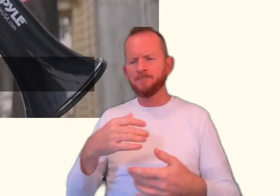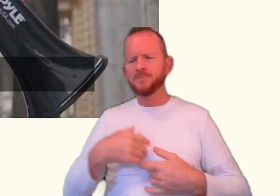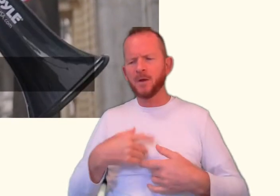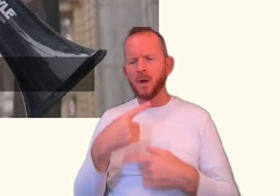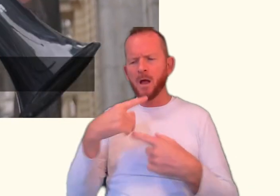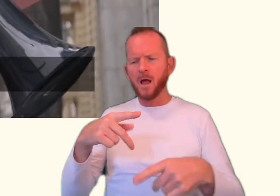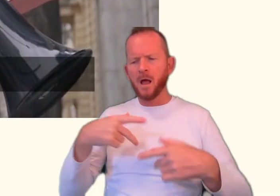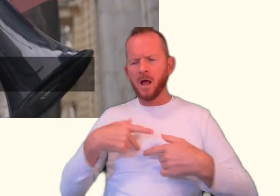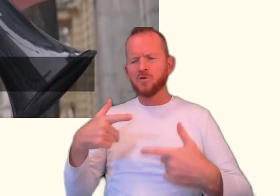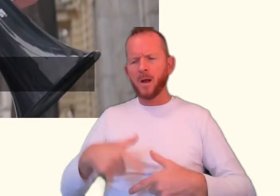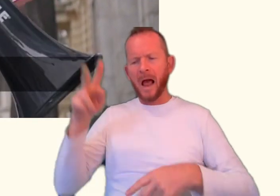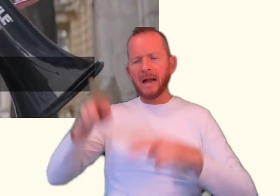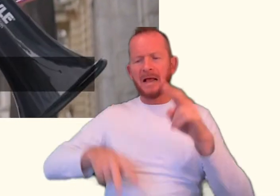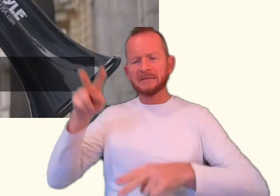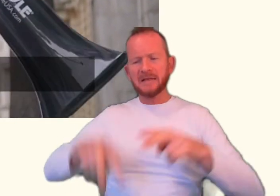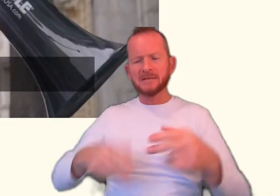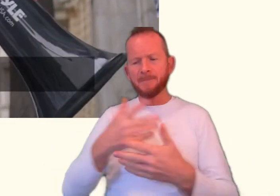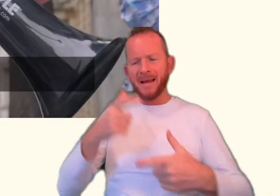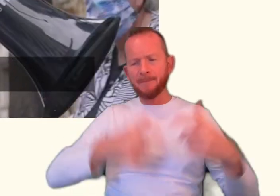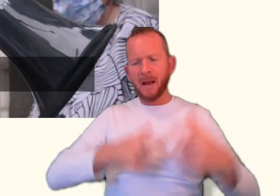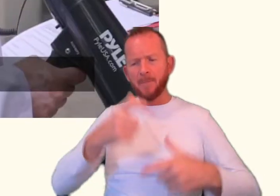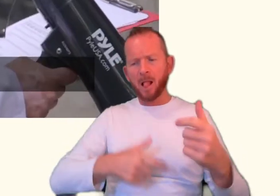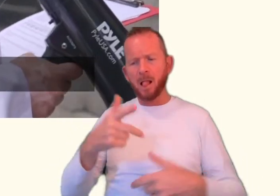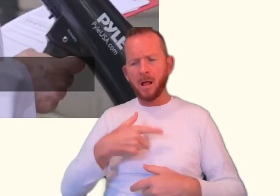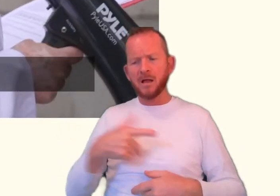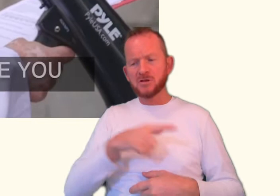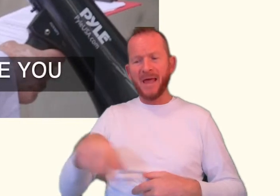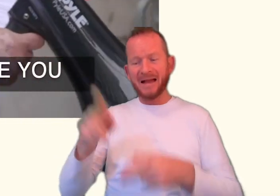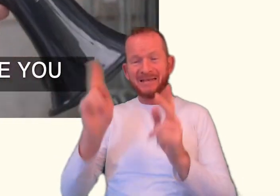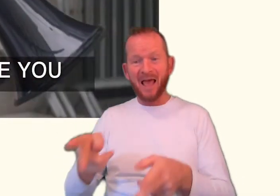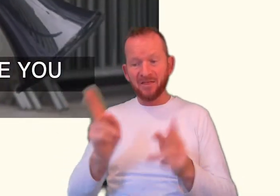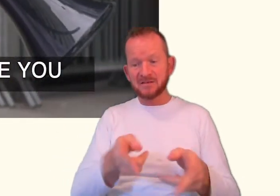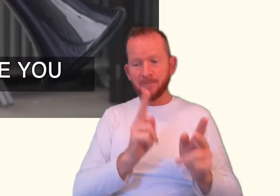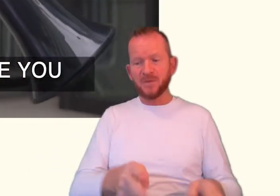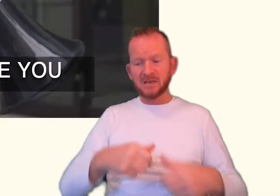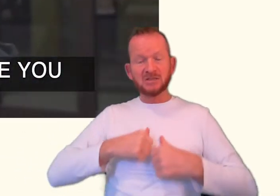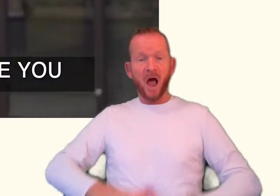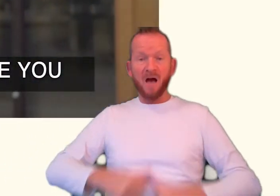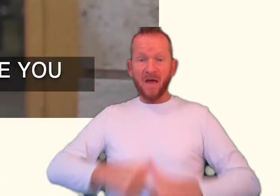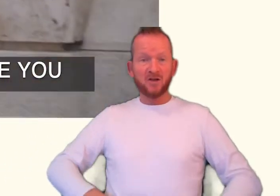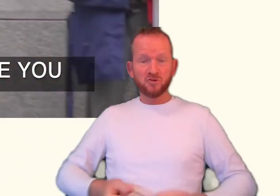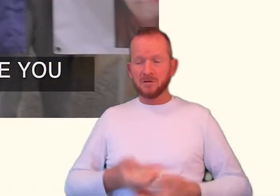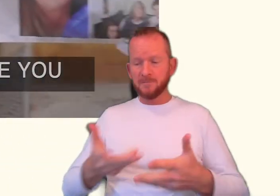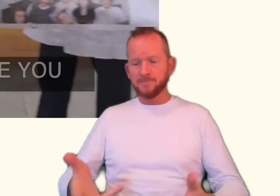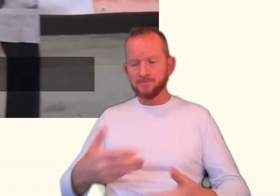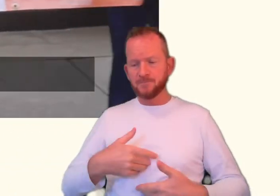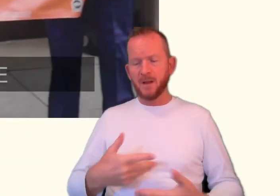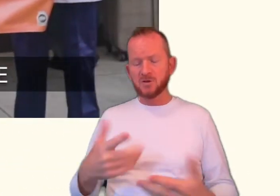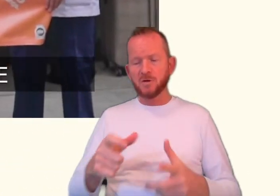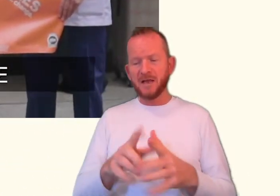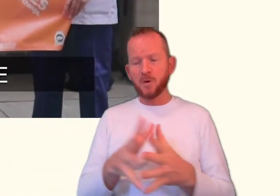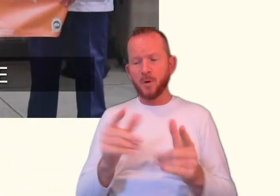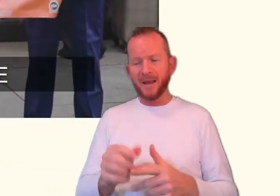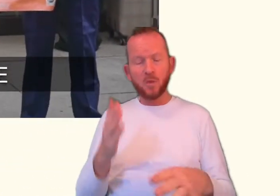people to their death, to their starvation. So DWP and the workers inside, are